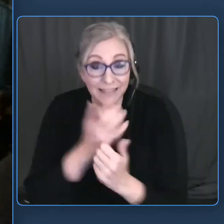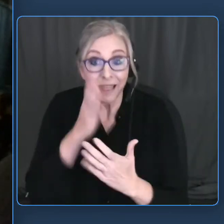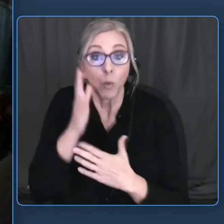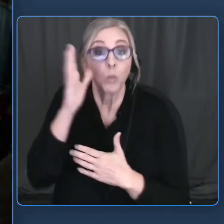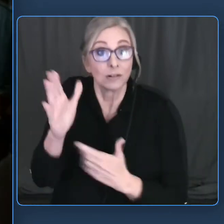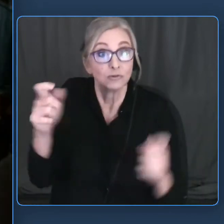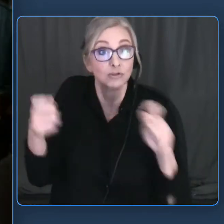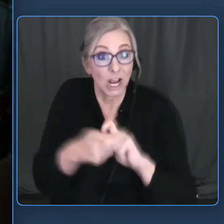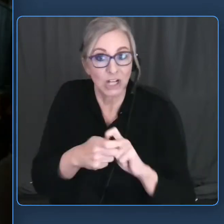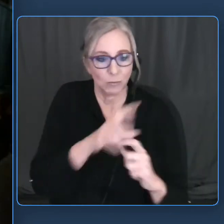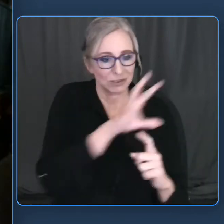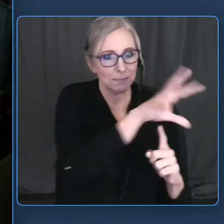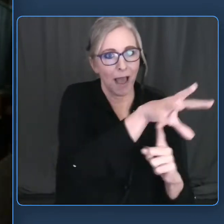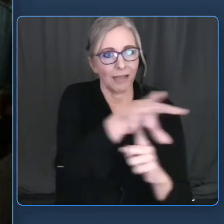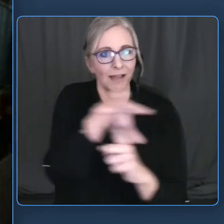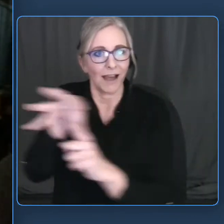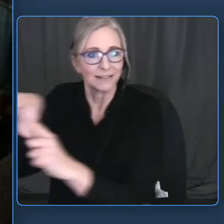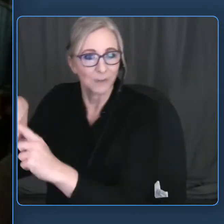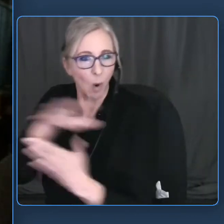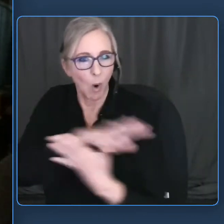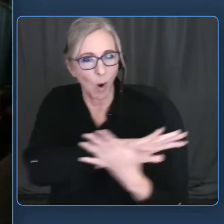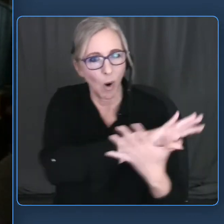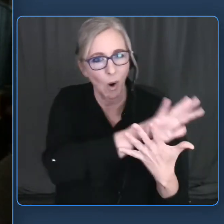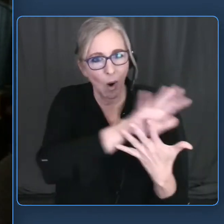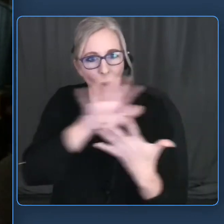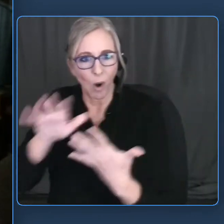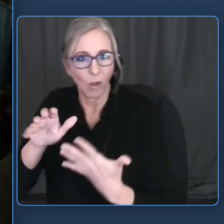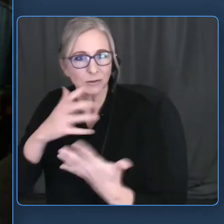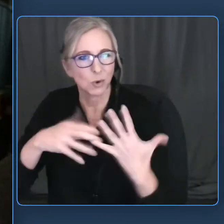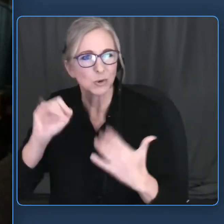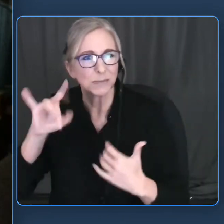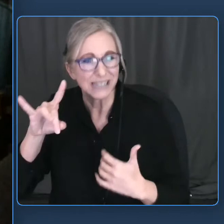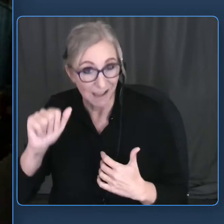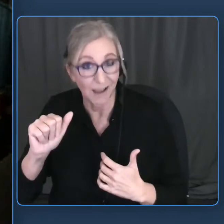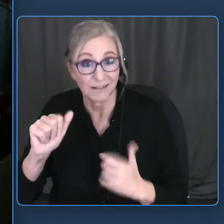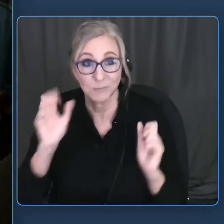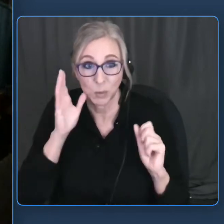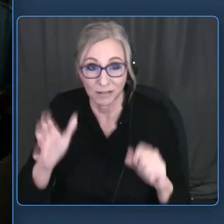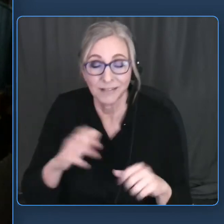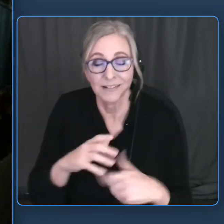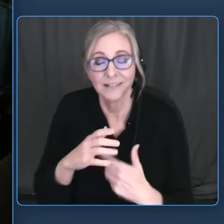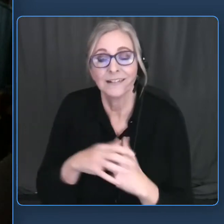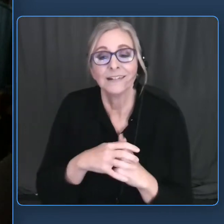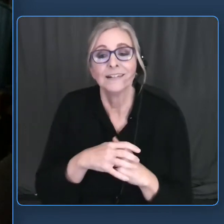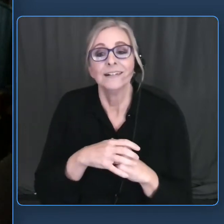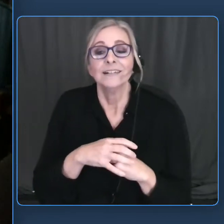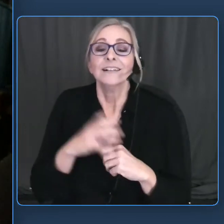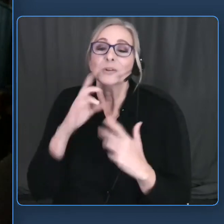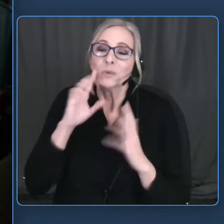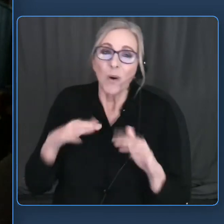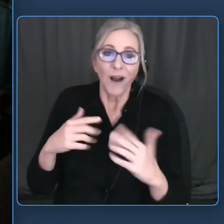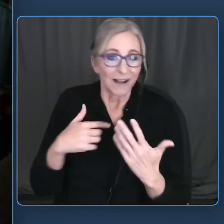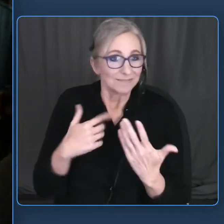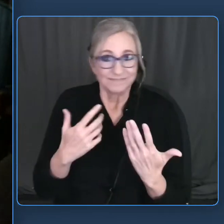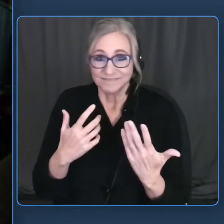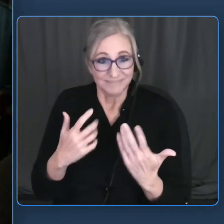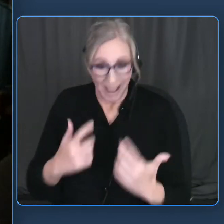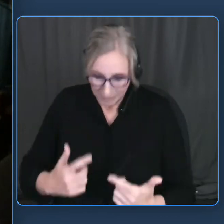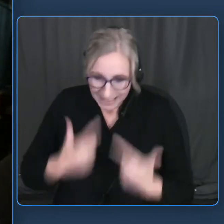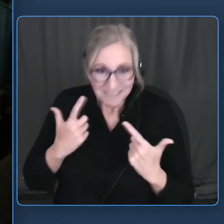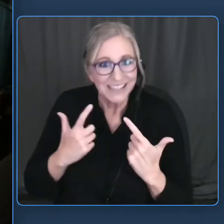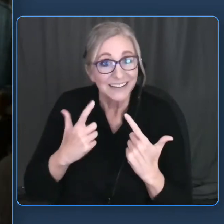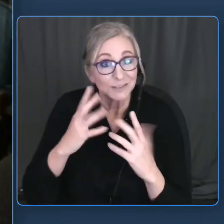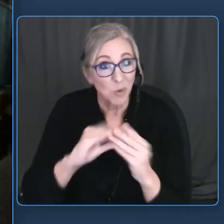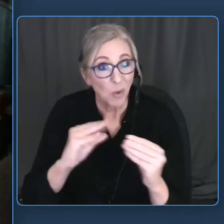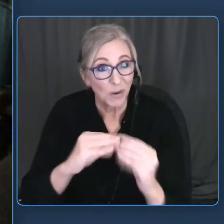changed. I'm going to spotlight and highlight in all of my social aspects. And I'm living the